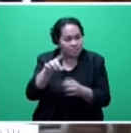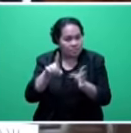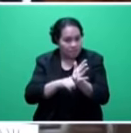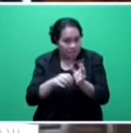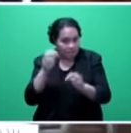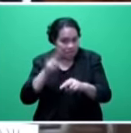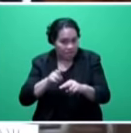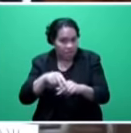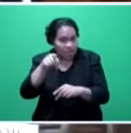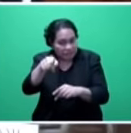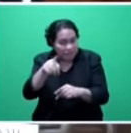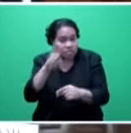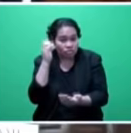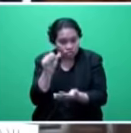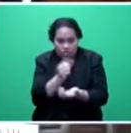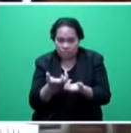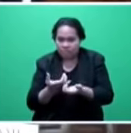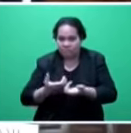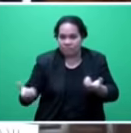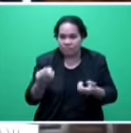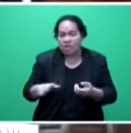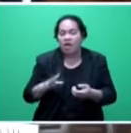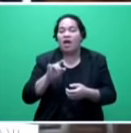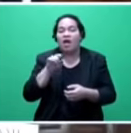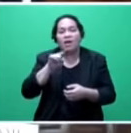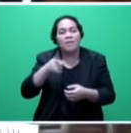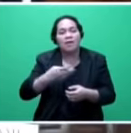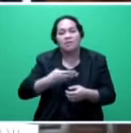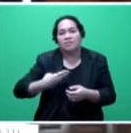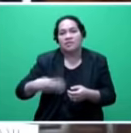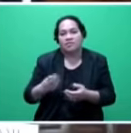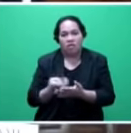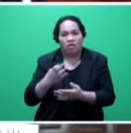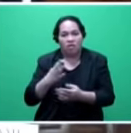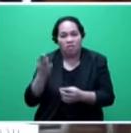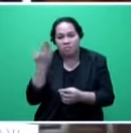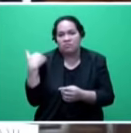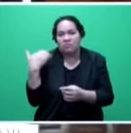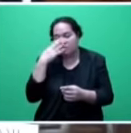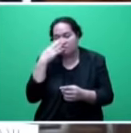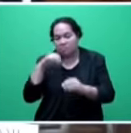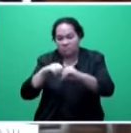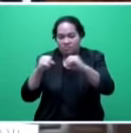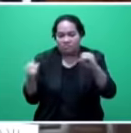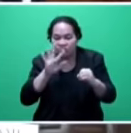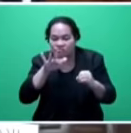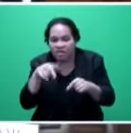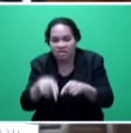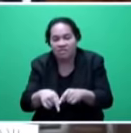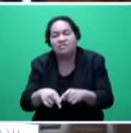of Fiji has been compromised through interference from the Minister of the Economy. These figures are all over the